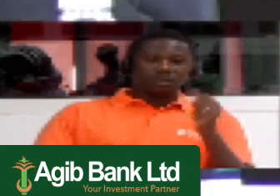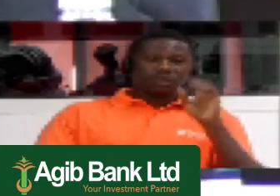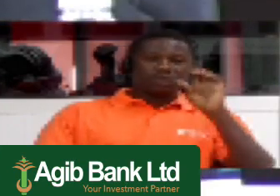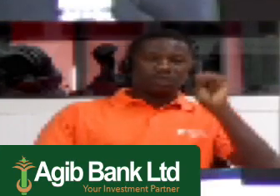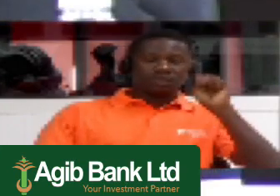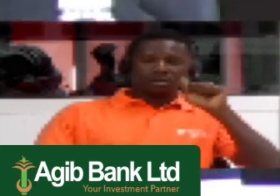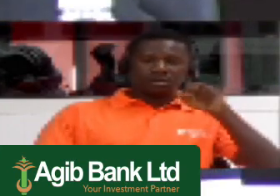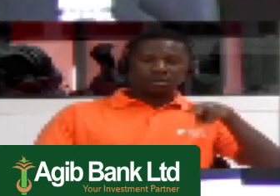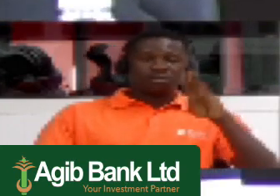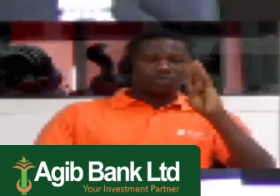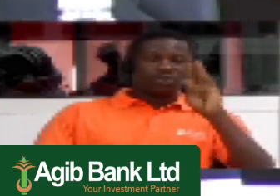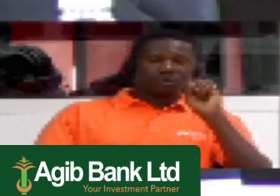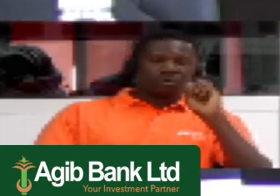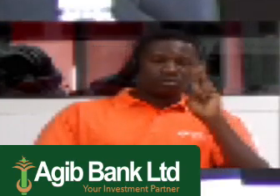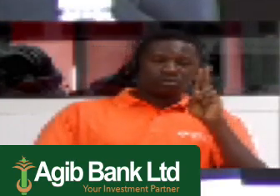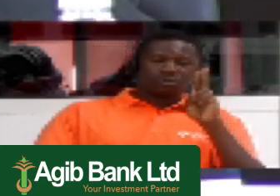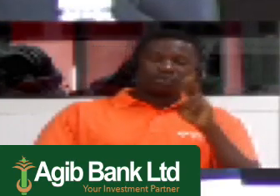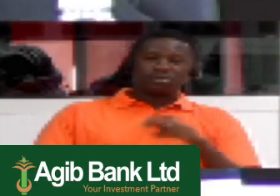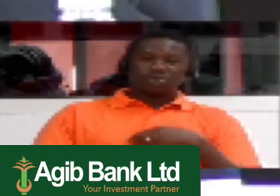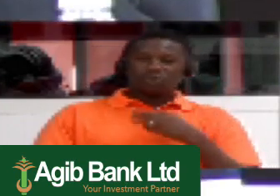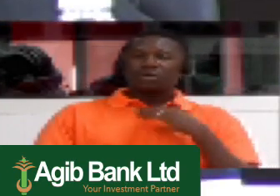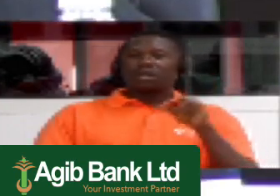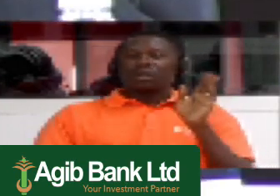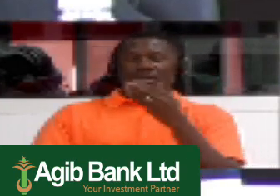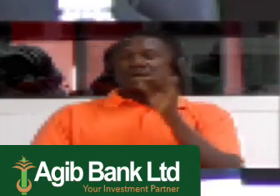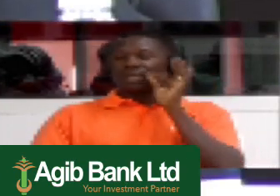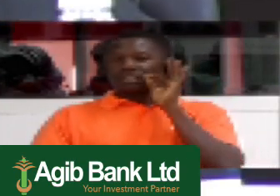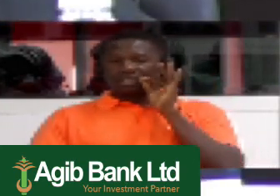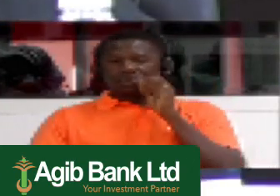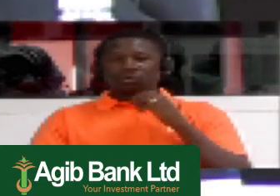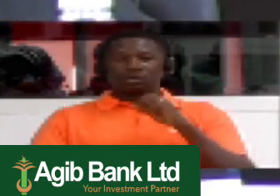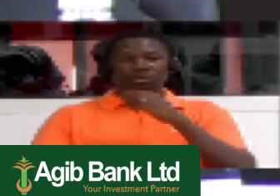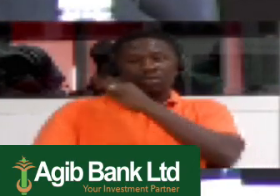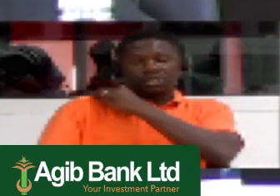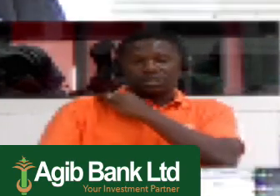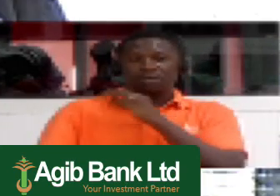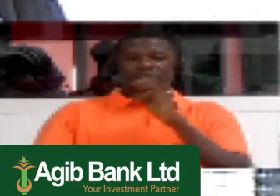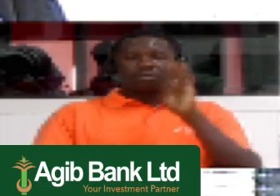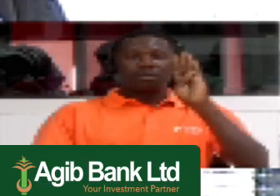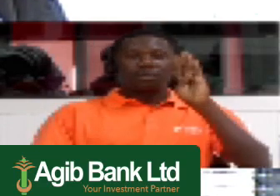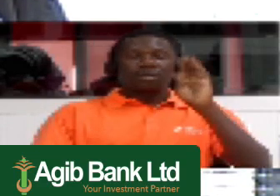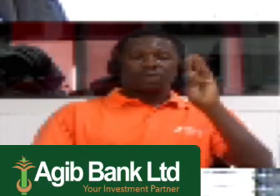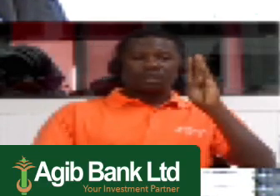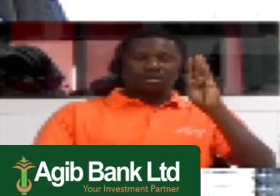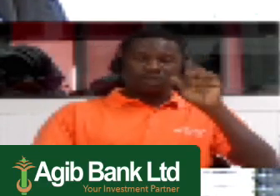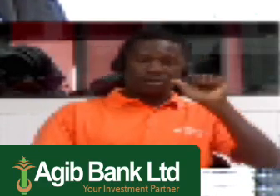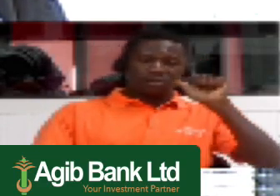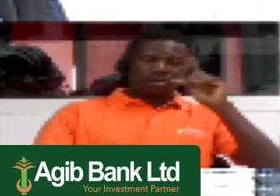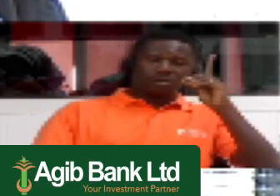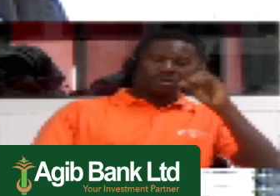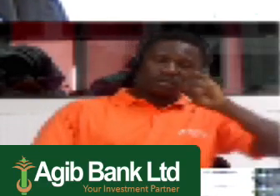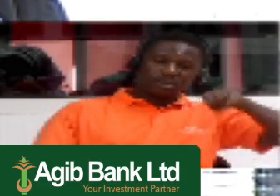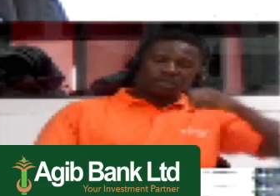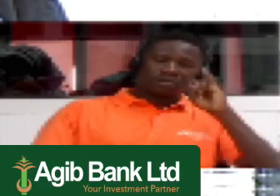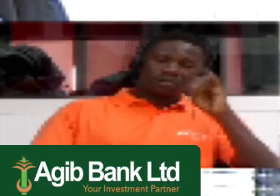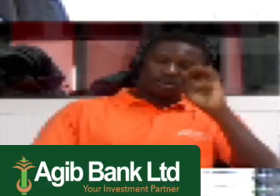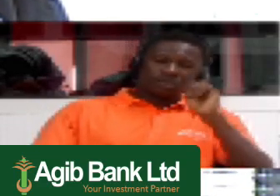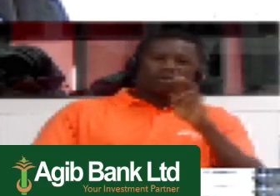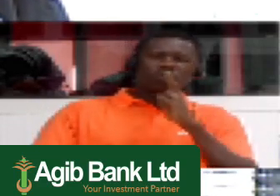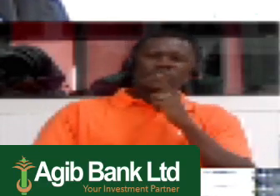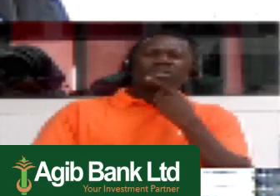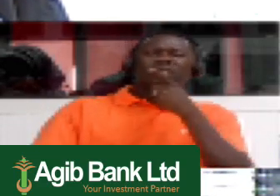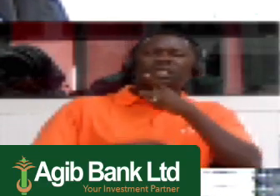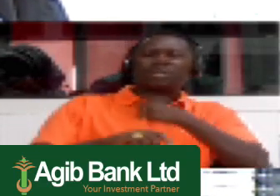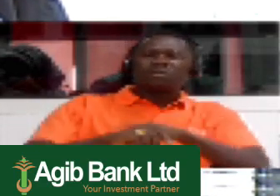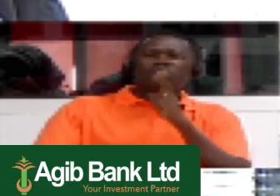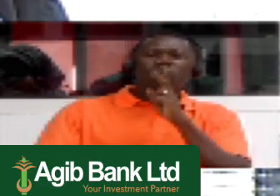Saul Badjie. Who was he at that time? Akwatel mo sabo ite Lamin Sambu aning Momodu Buso ikaliete